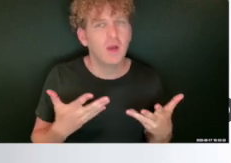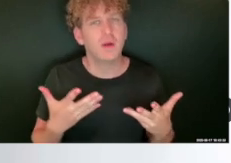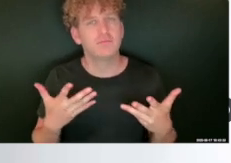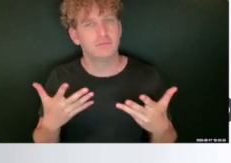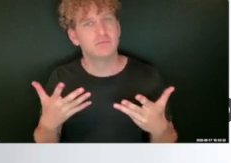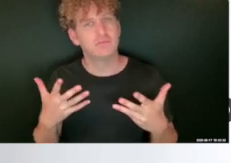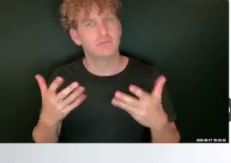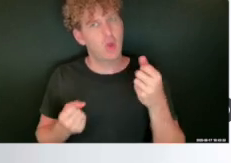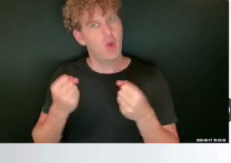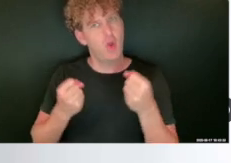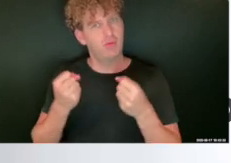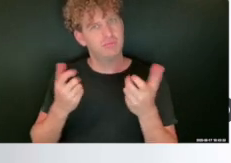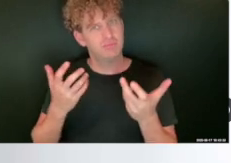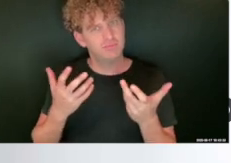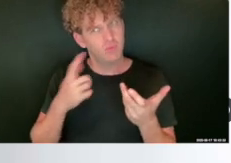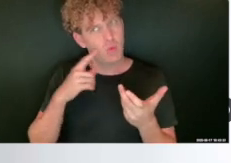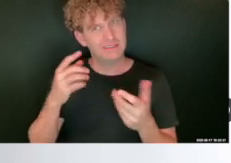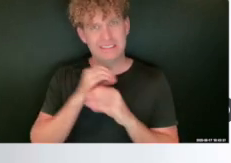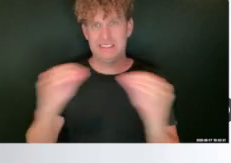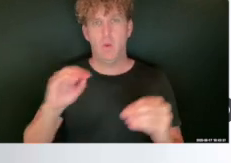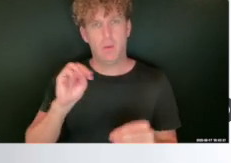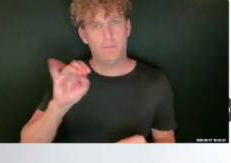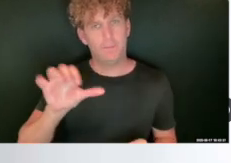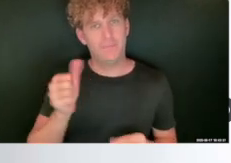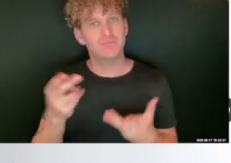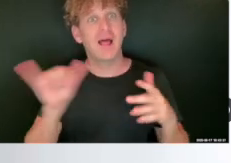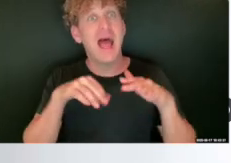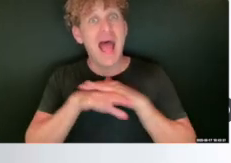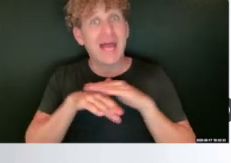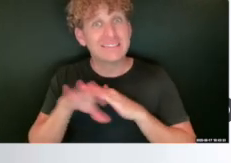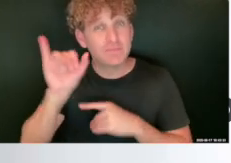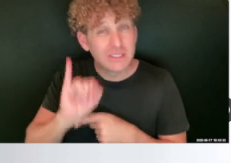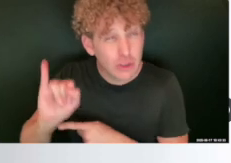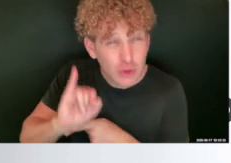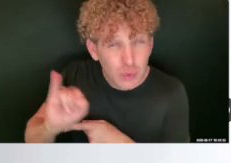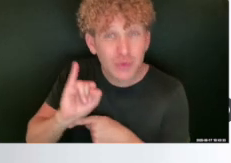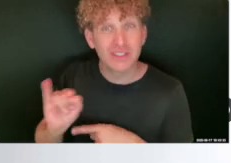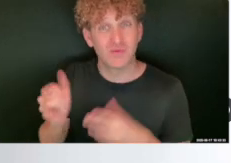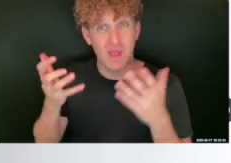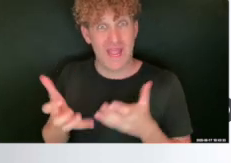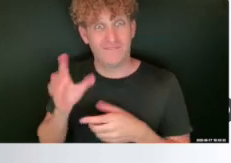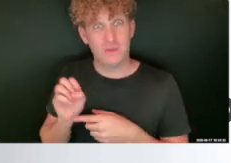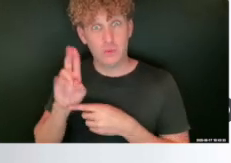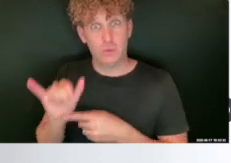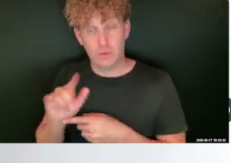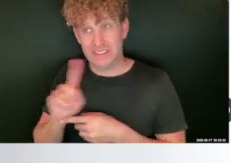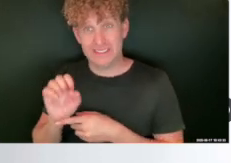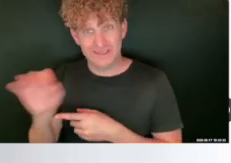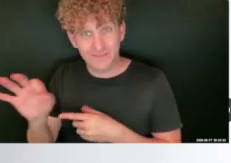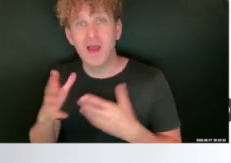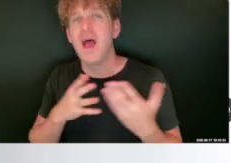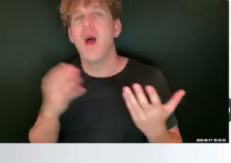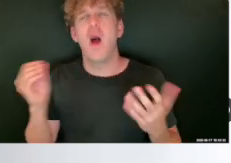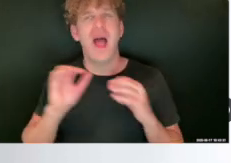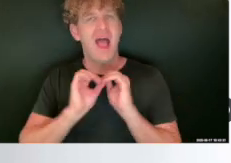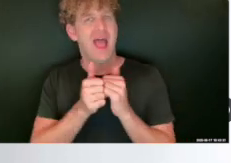incorporates a ZEV into their fleet. In addition, staff will continue exploring the potential design of a used truck voucher